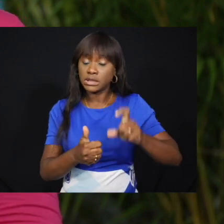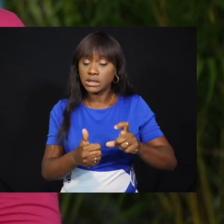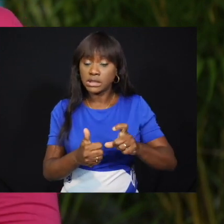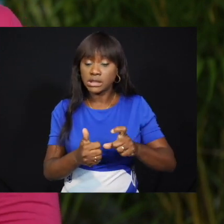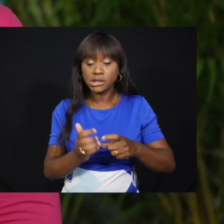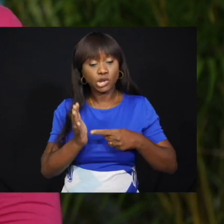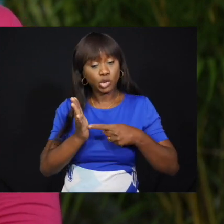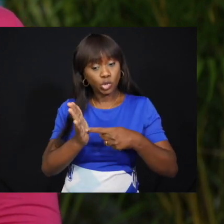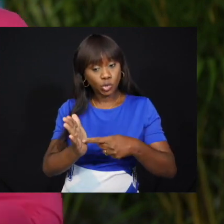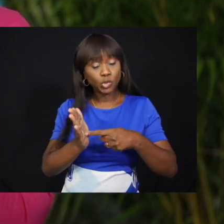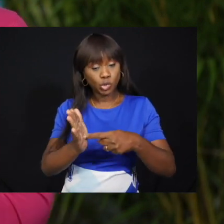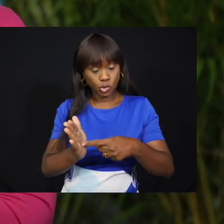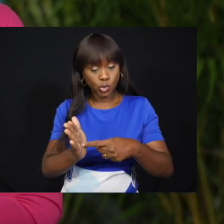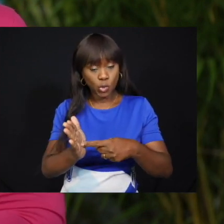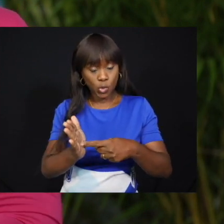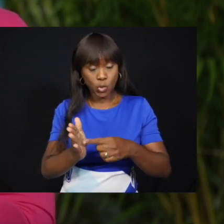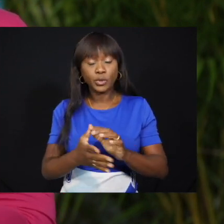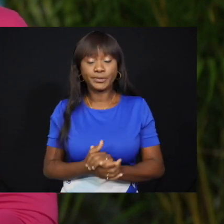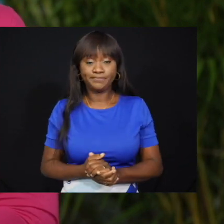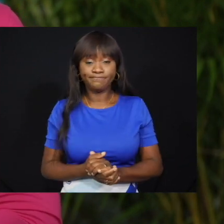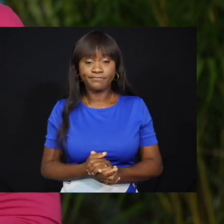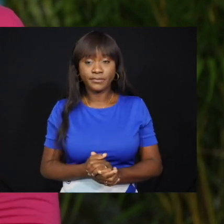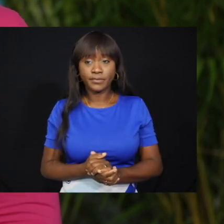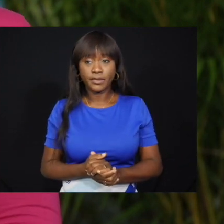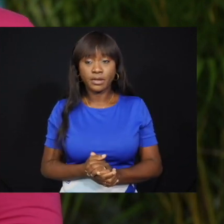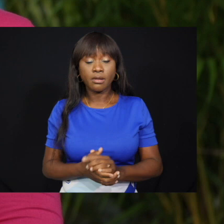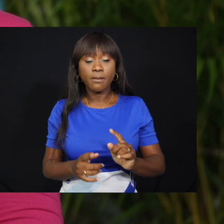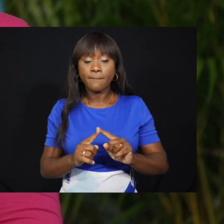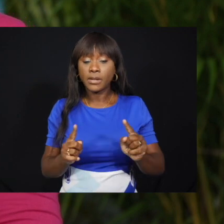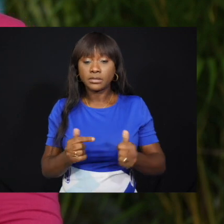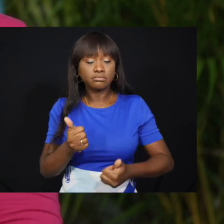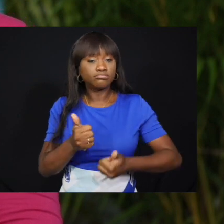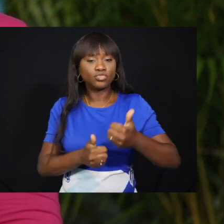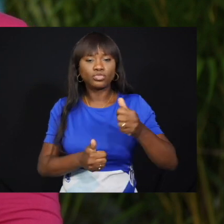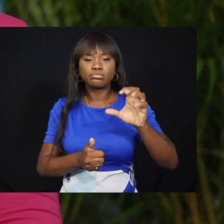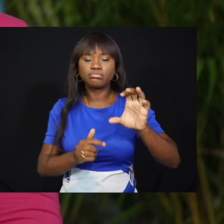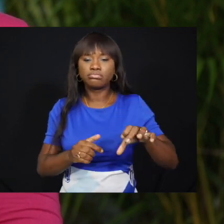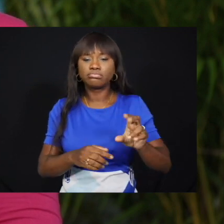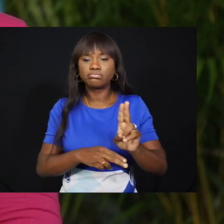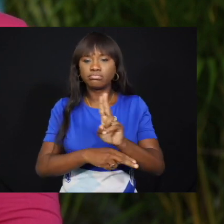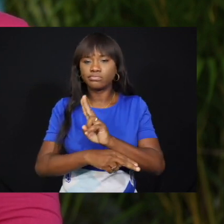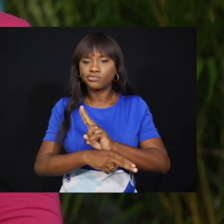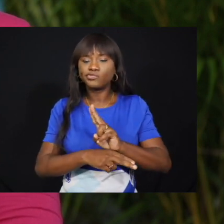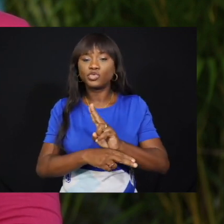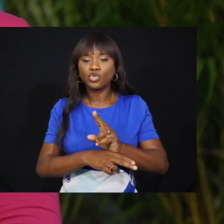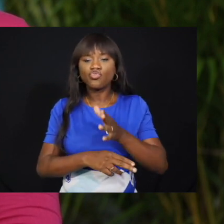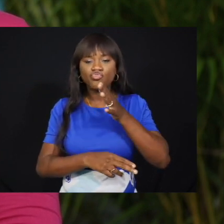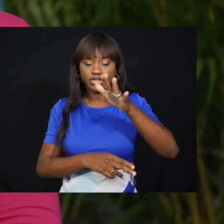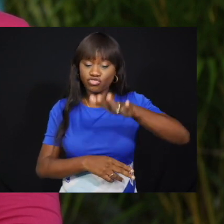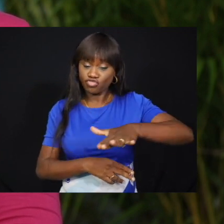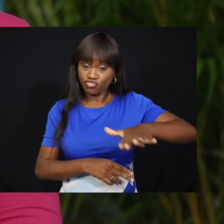requires modeling it, like how you said I have just shown and done, but quite a number of it you can use